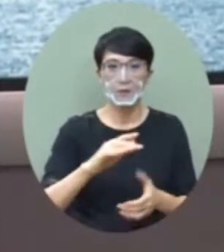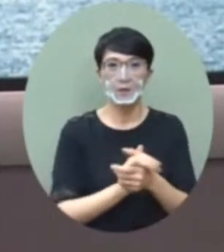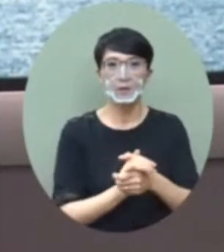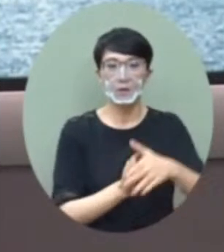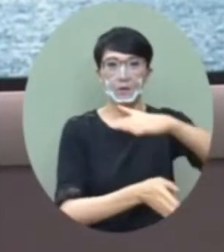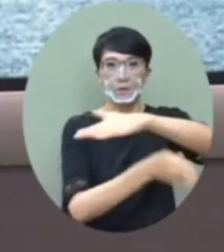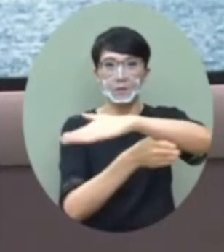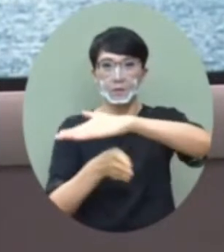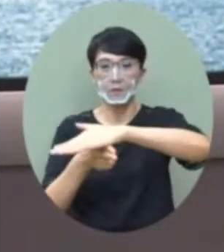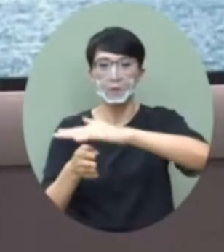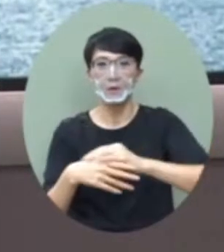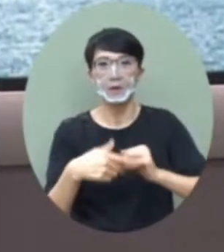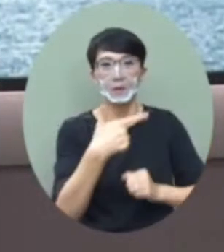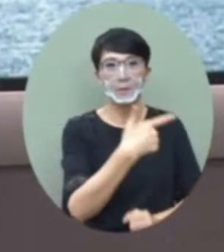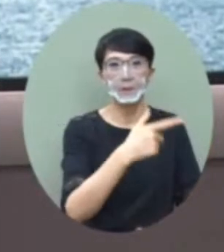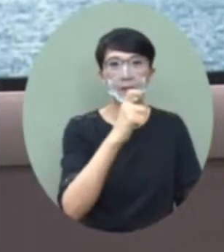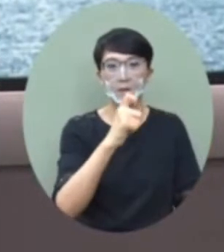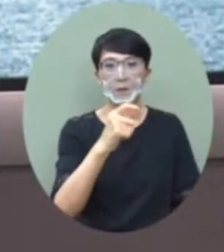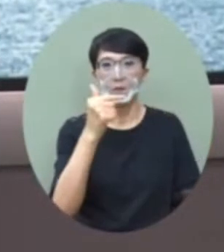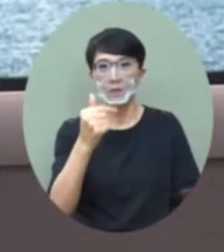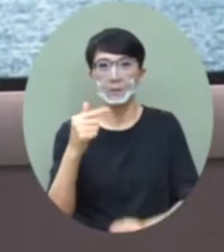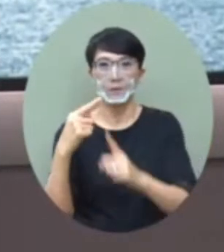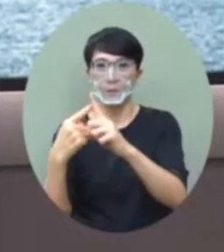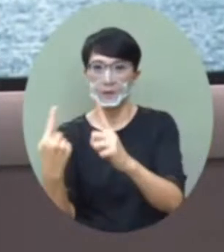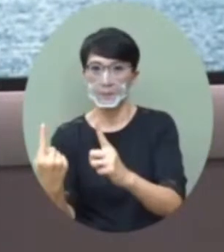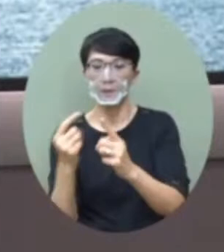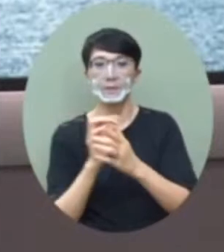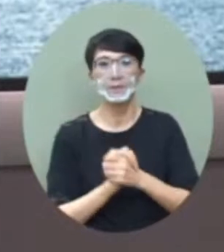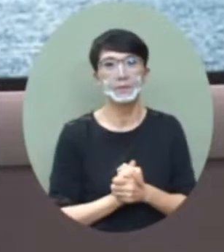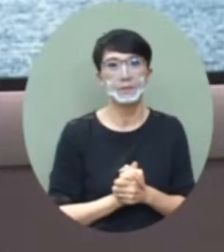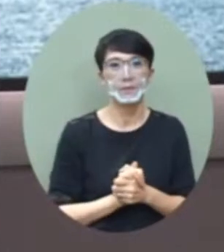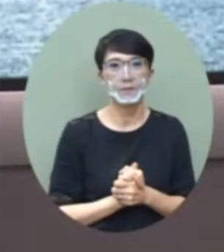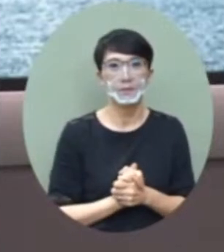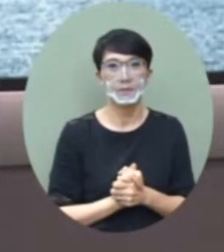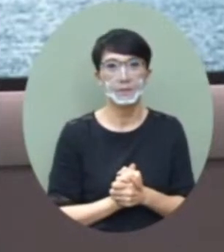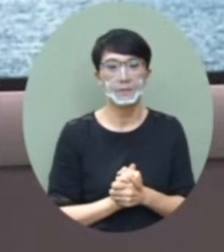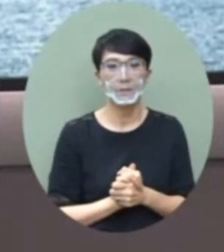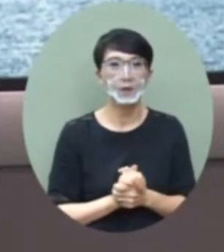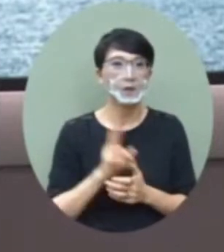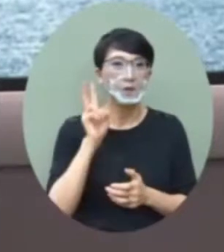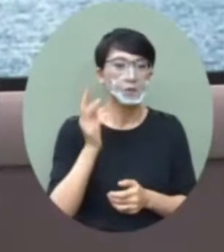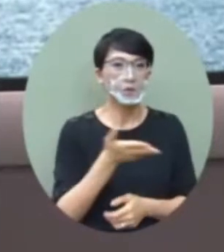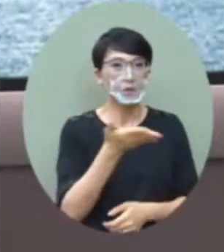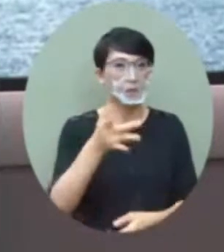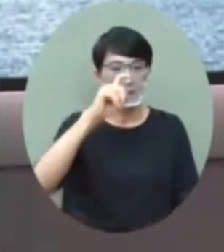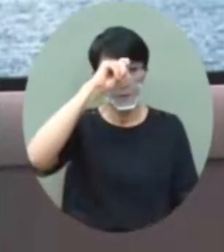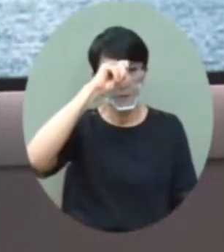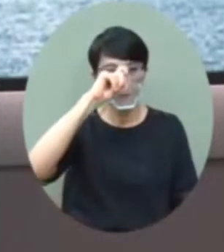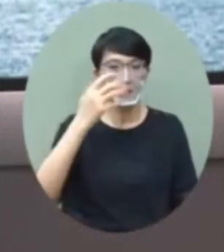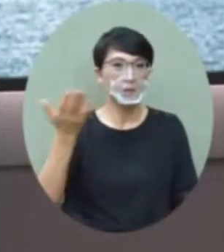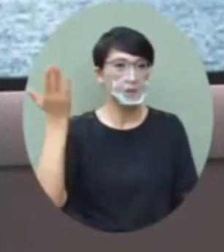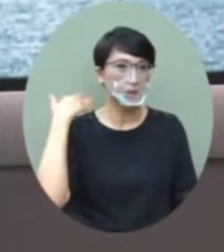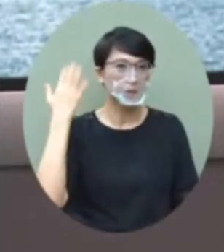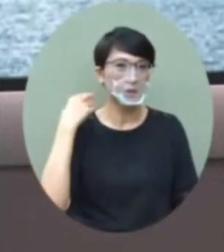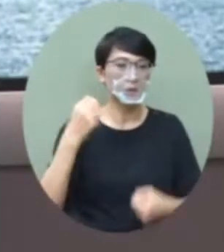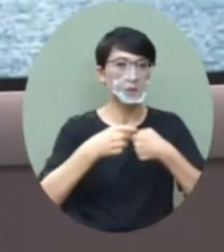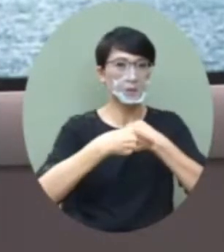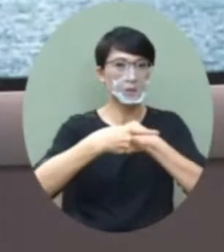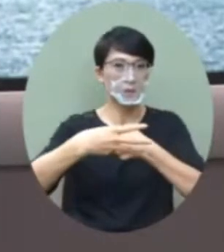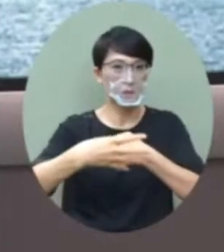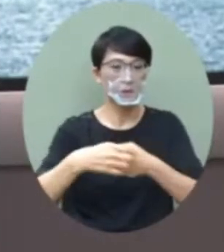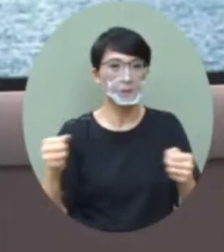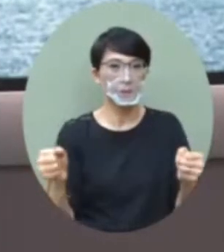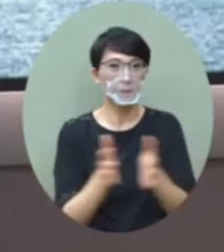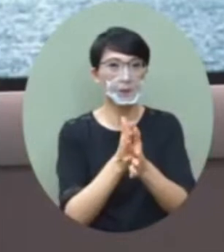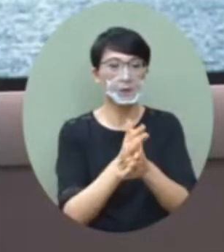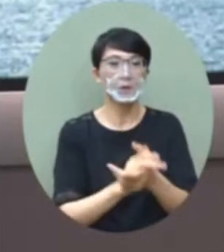Back then, they were for younger patients with mild symptoms. The